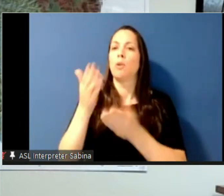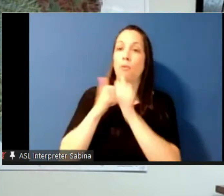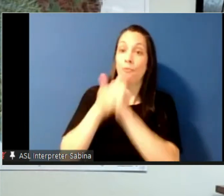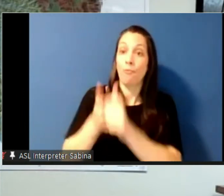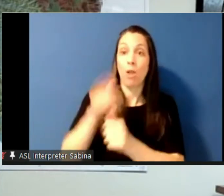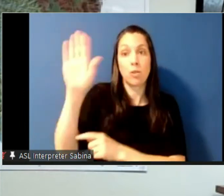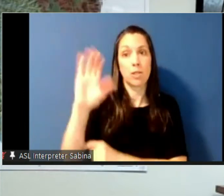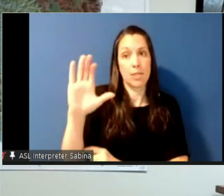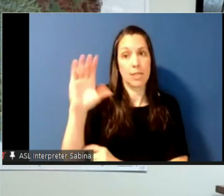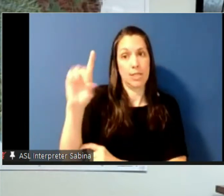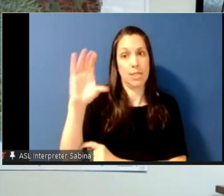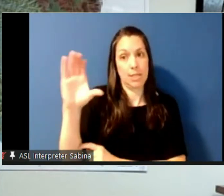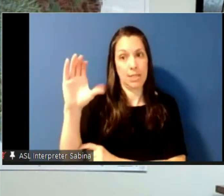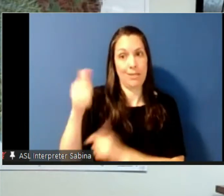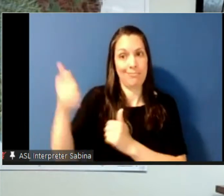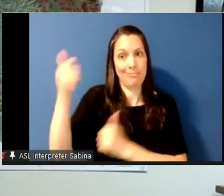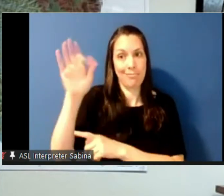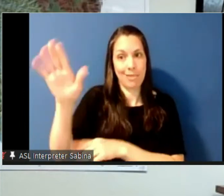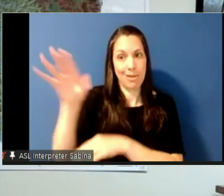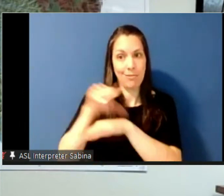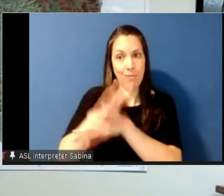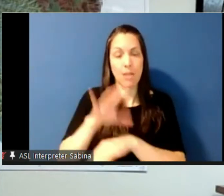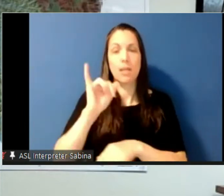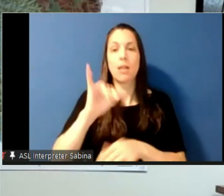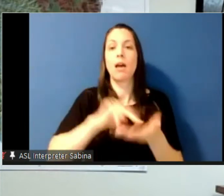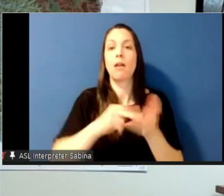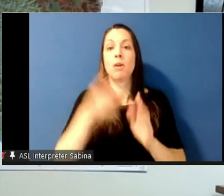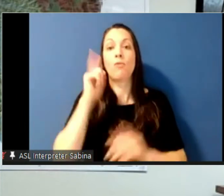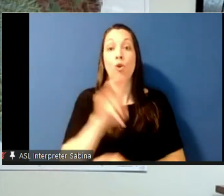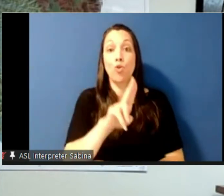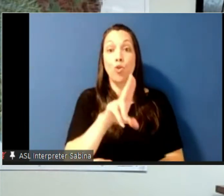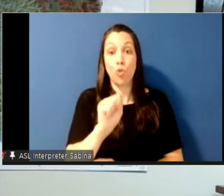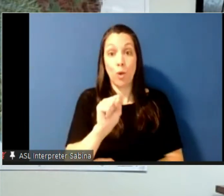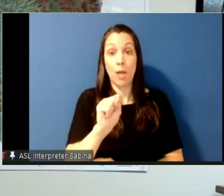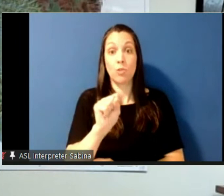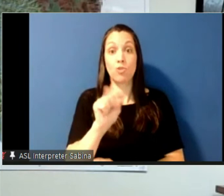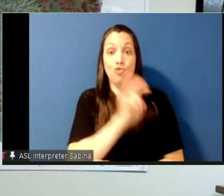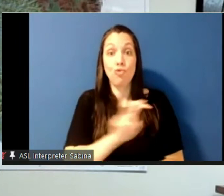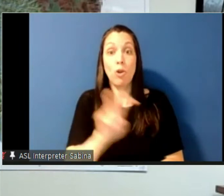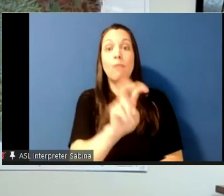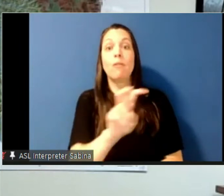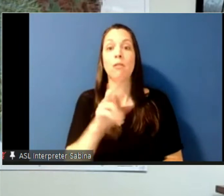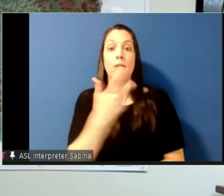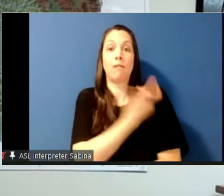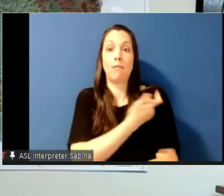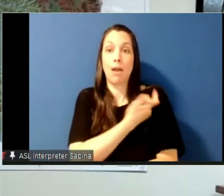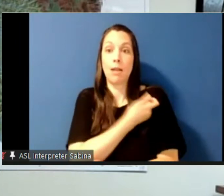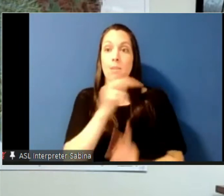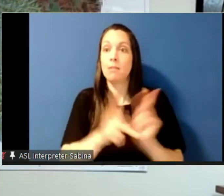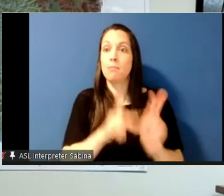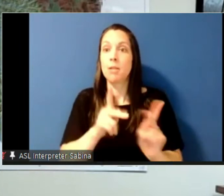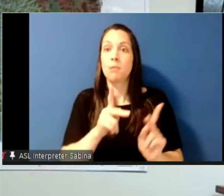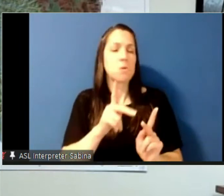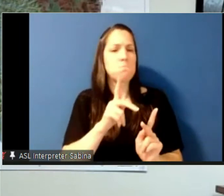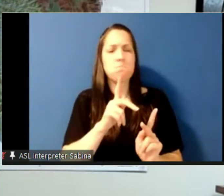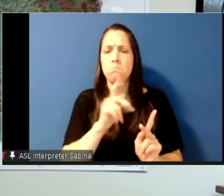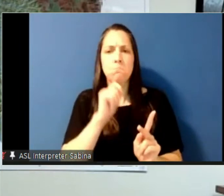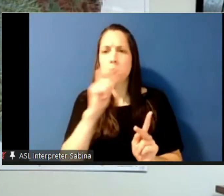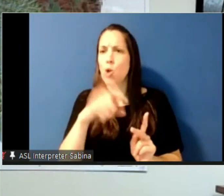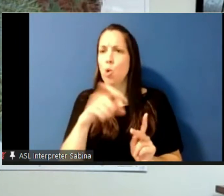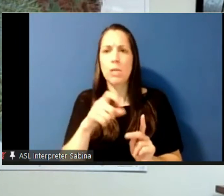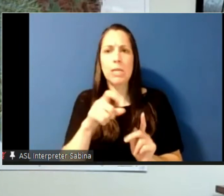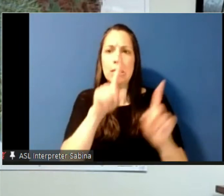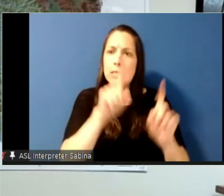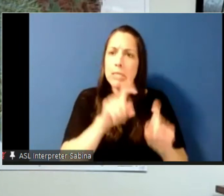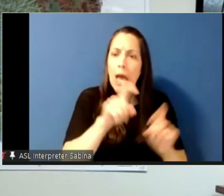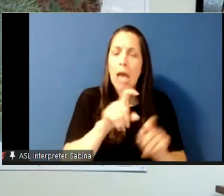advice, and that includes for domestic travel, vaccinated people do not need to test or